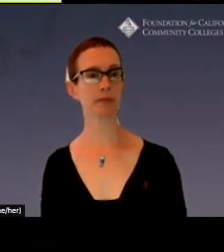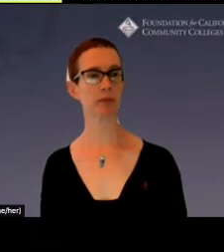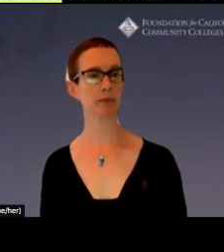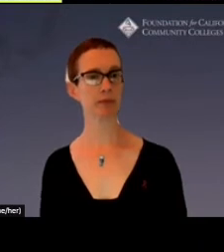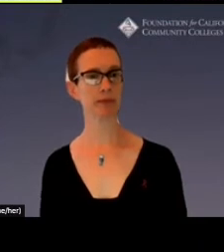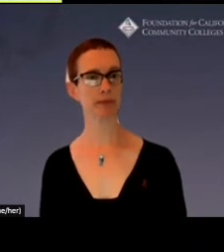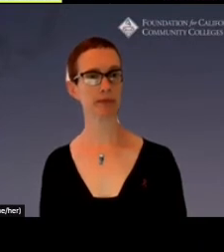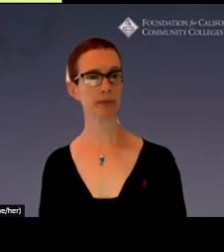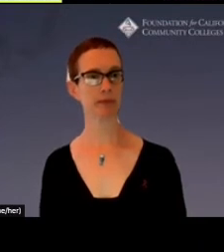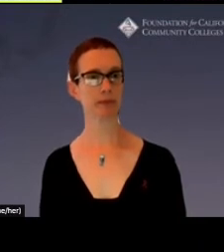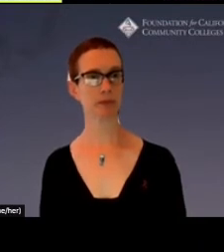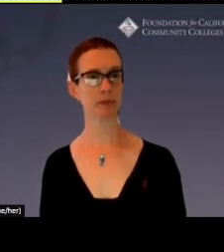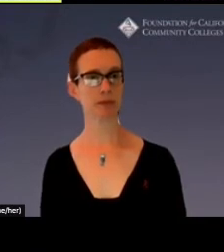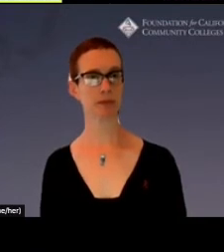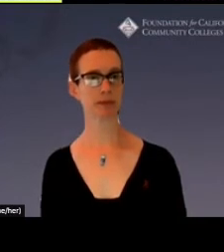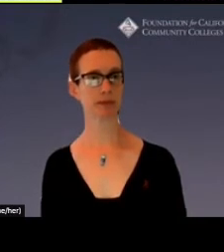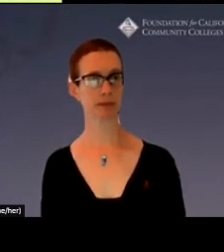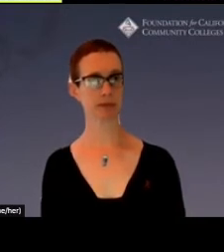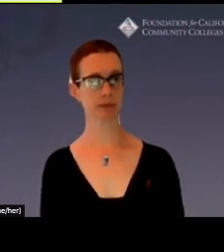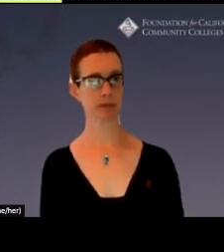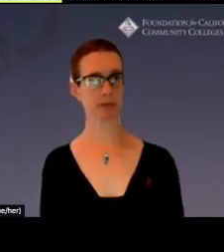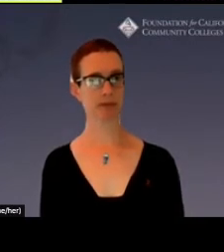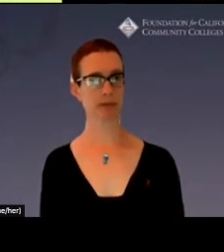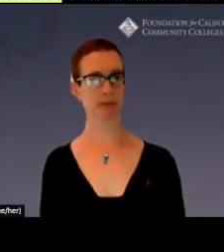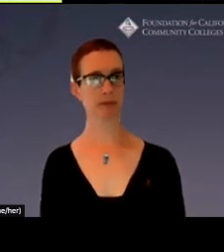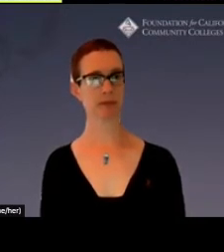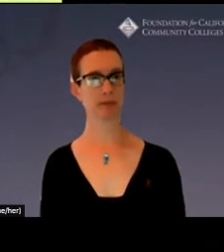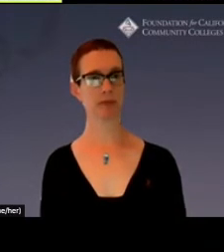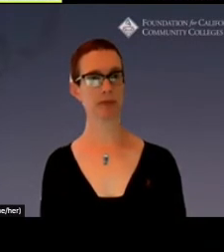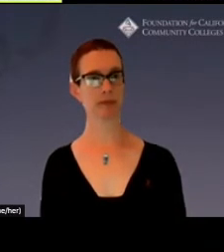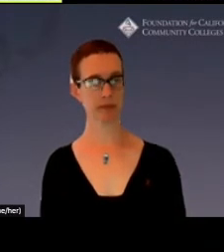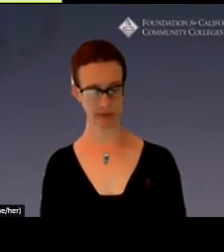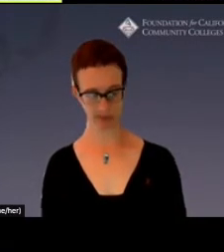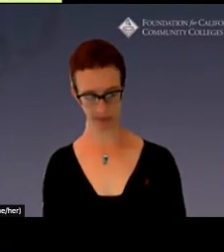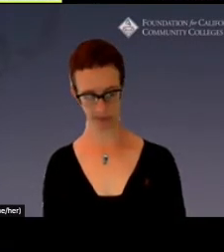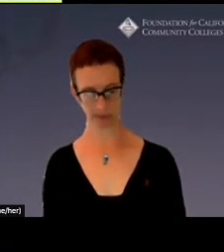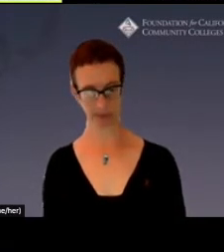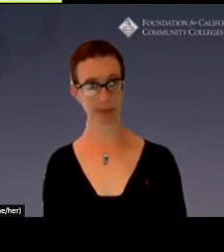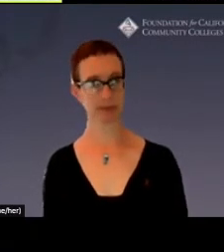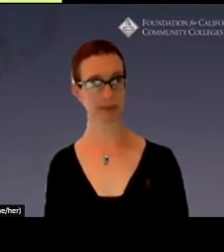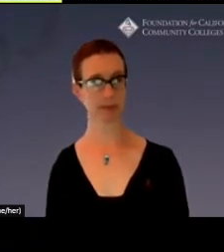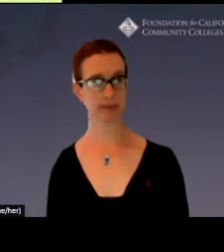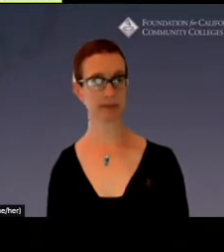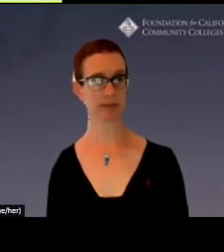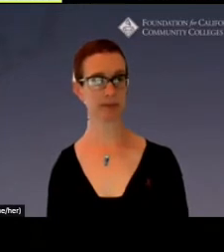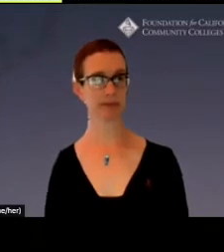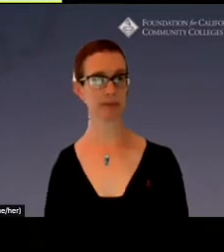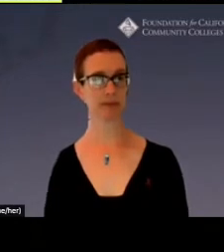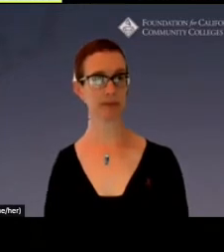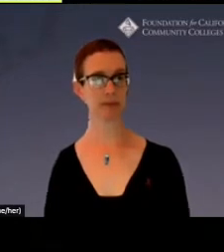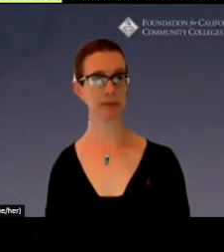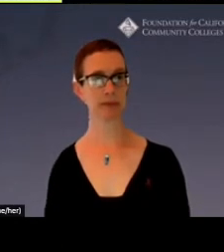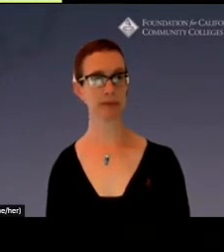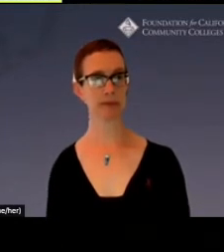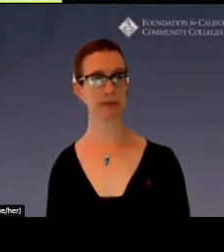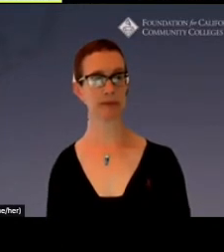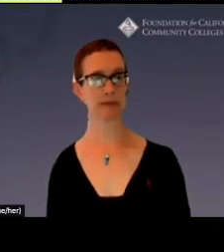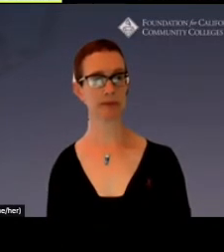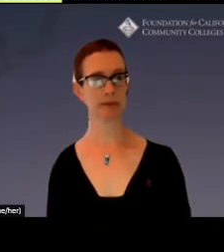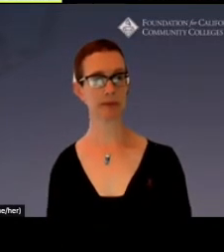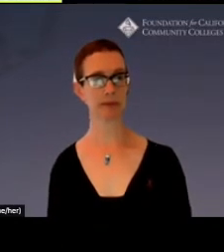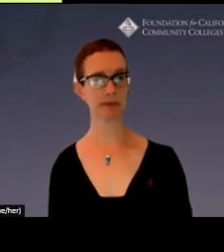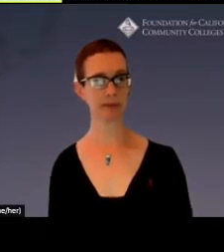but the goal is to ensure that the awards are sufficient to really put together a